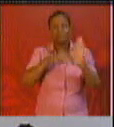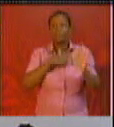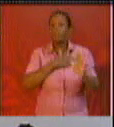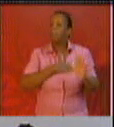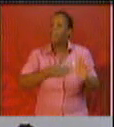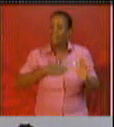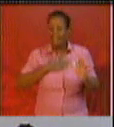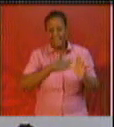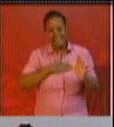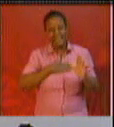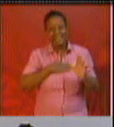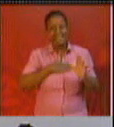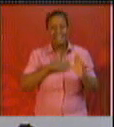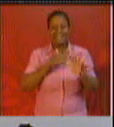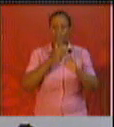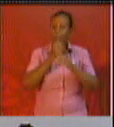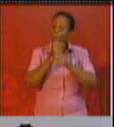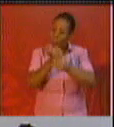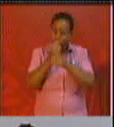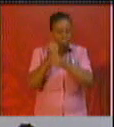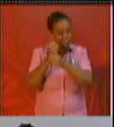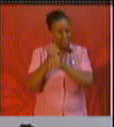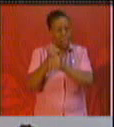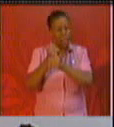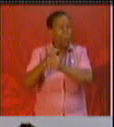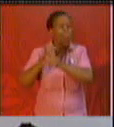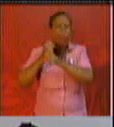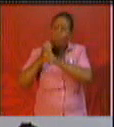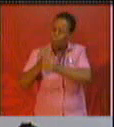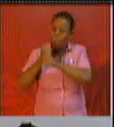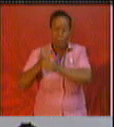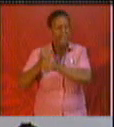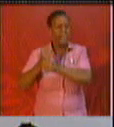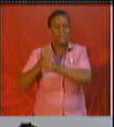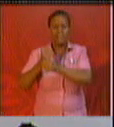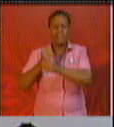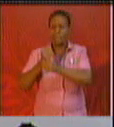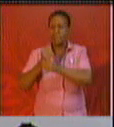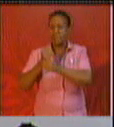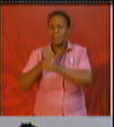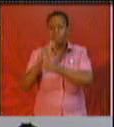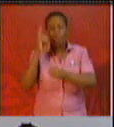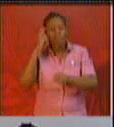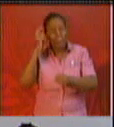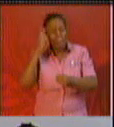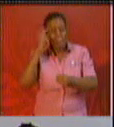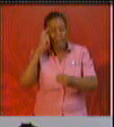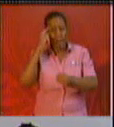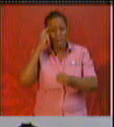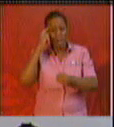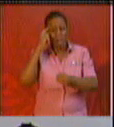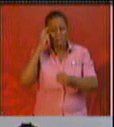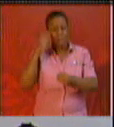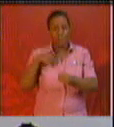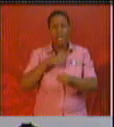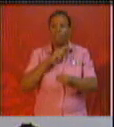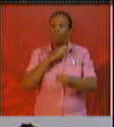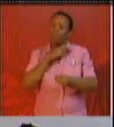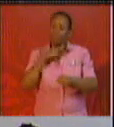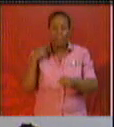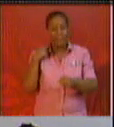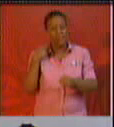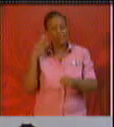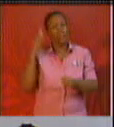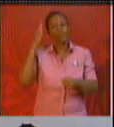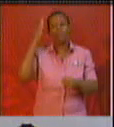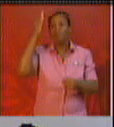last conference, we had Dr. Othello, who reminded us, you know, that we don't want to risk future fun for